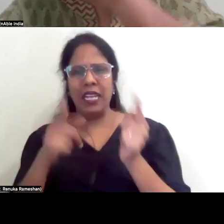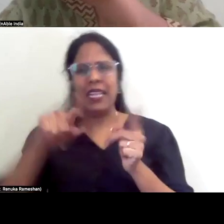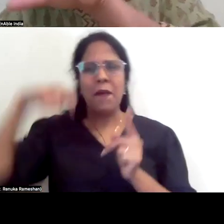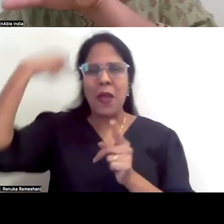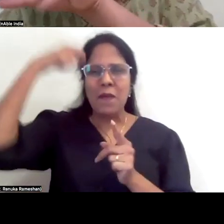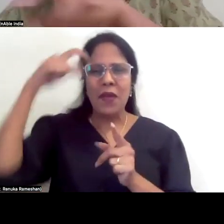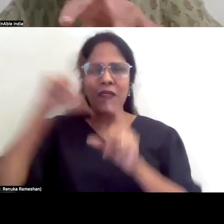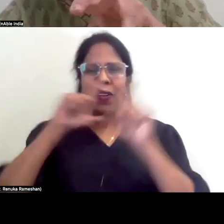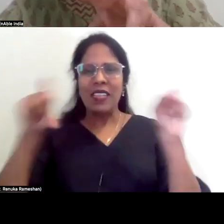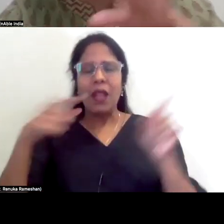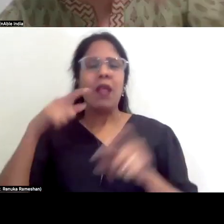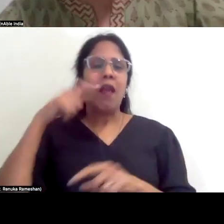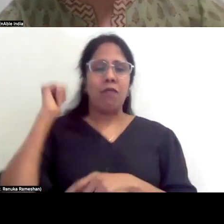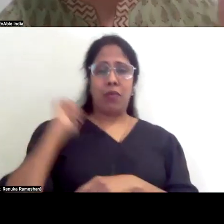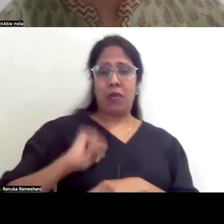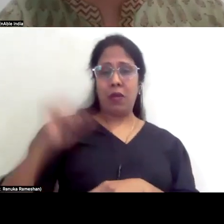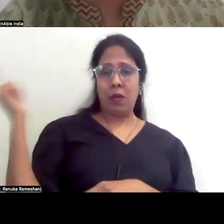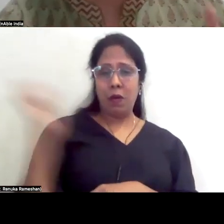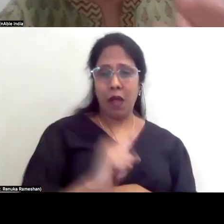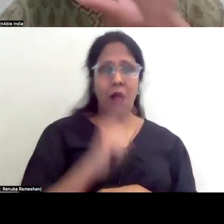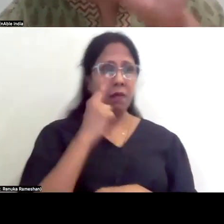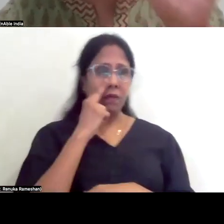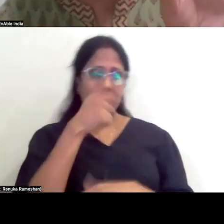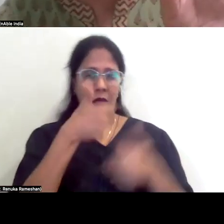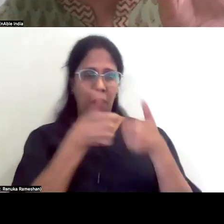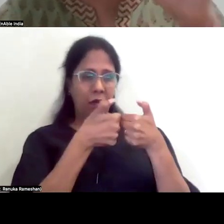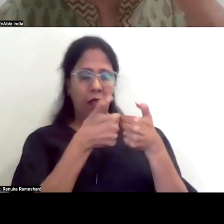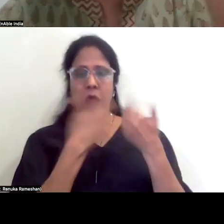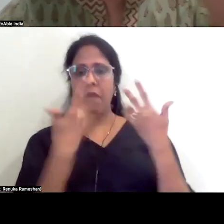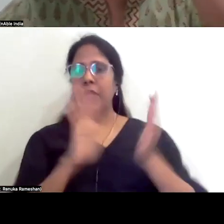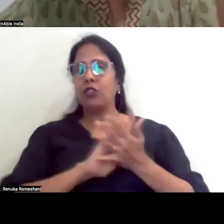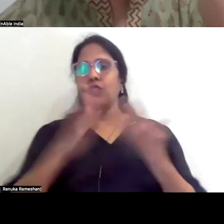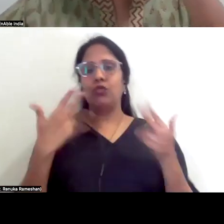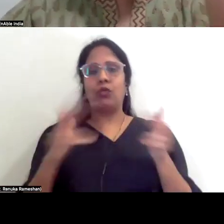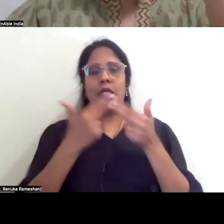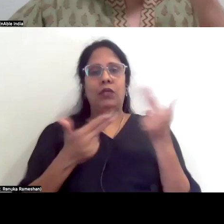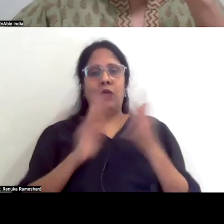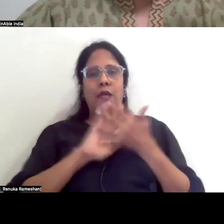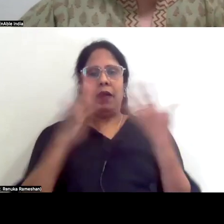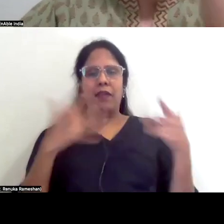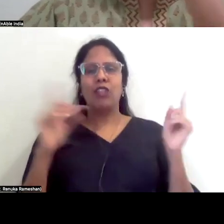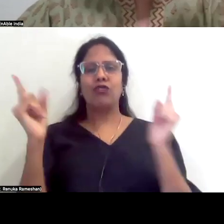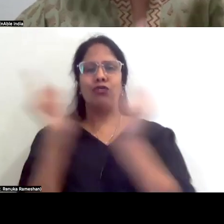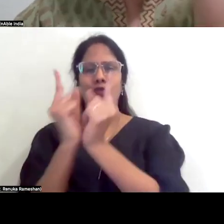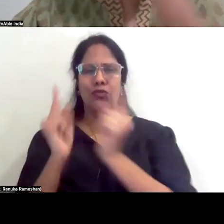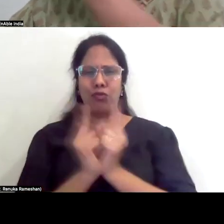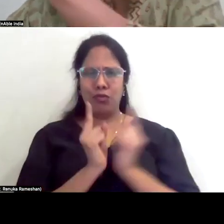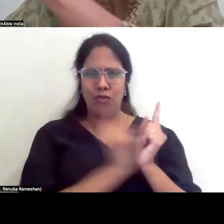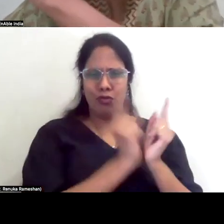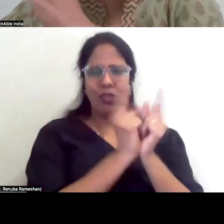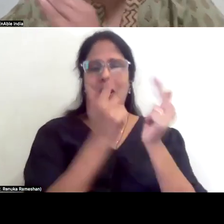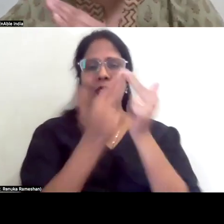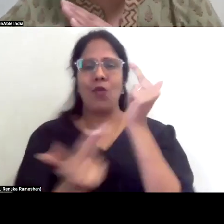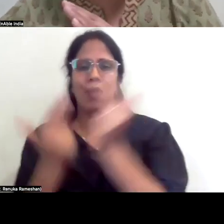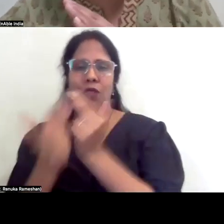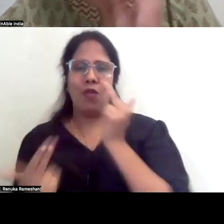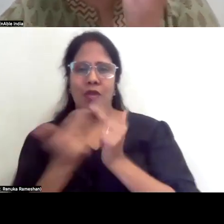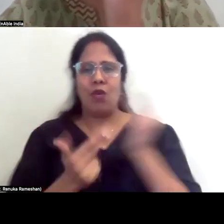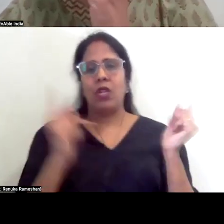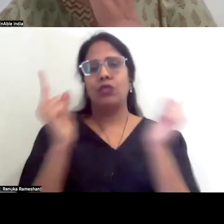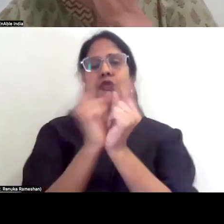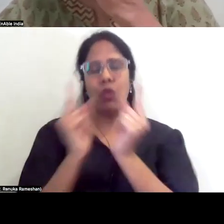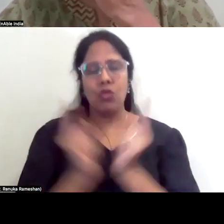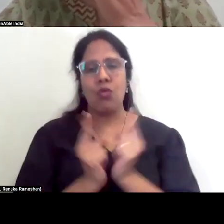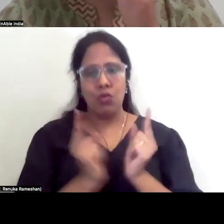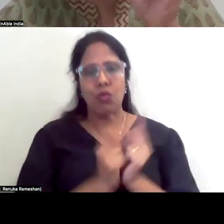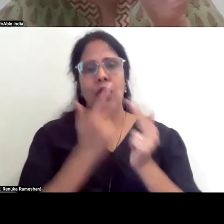comes, heroine comes, this happens, they fall in love, end of story. It's that short, right? Very small, simple story, a small narrative, we call it,